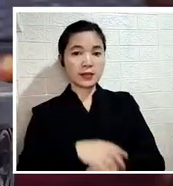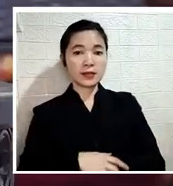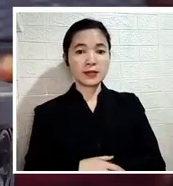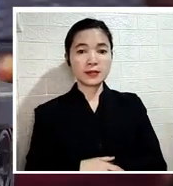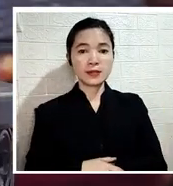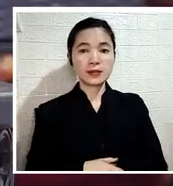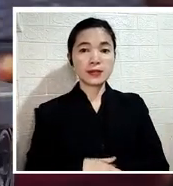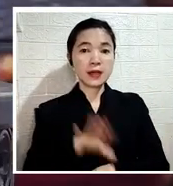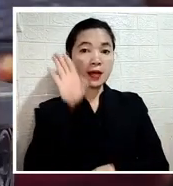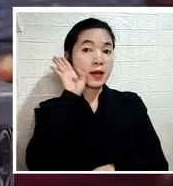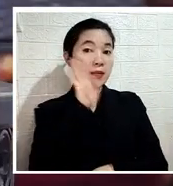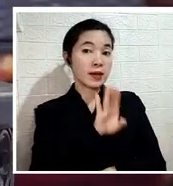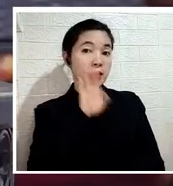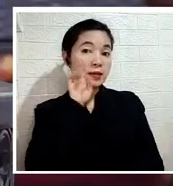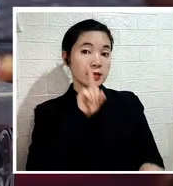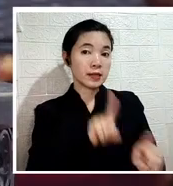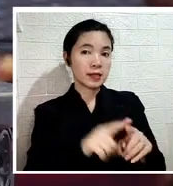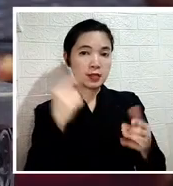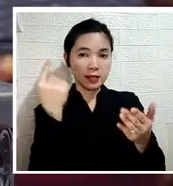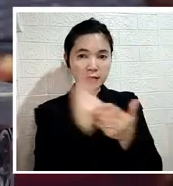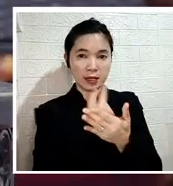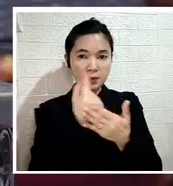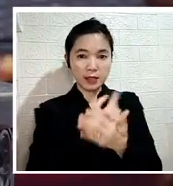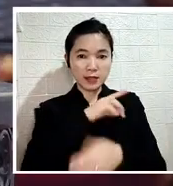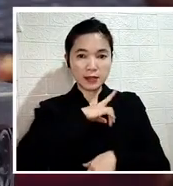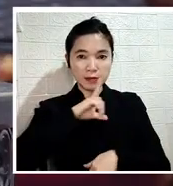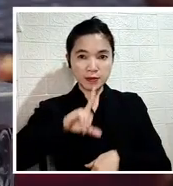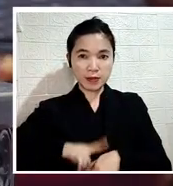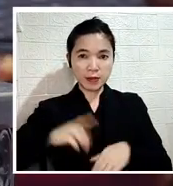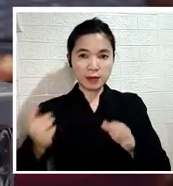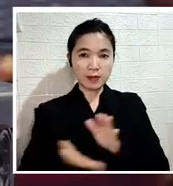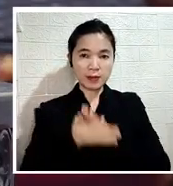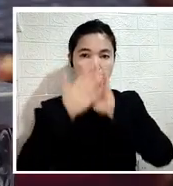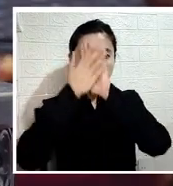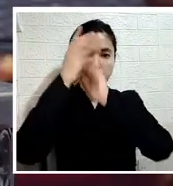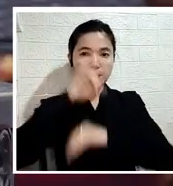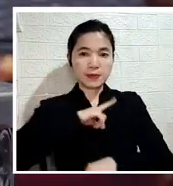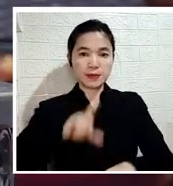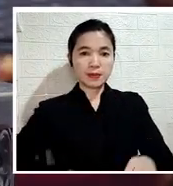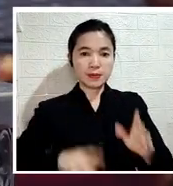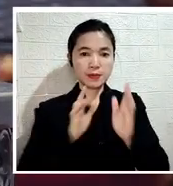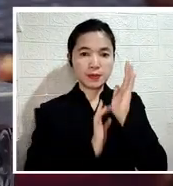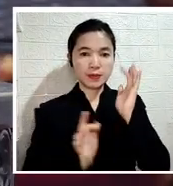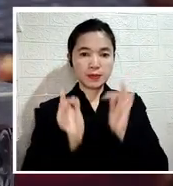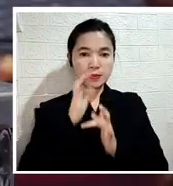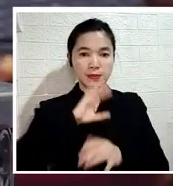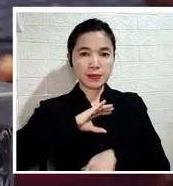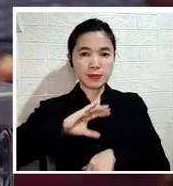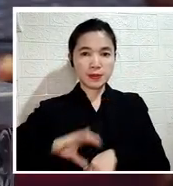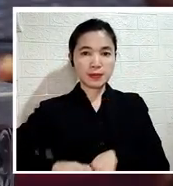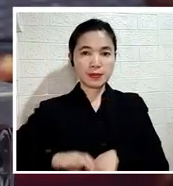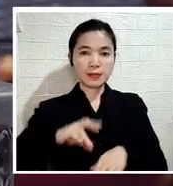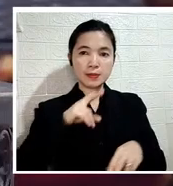Brothers and sisters, the Gospel of the Lord. Praise to you, Lord Jesus Christ. Please be seated.